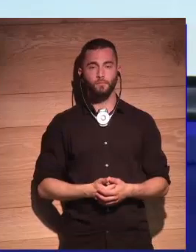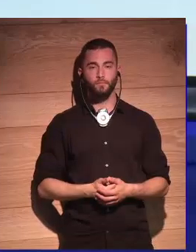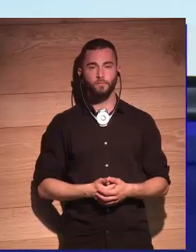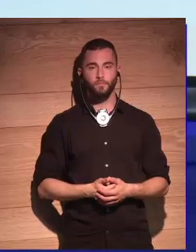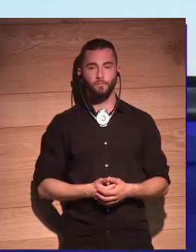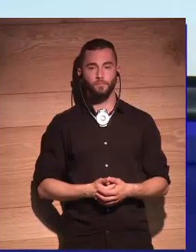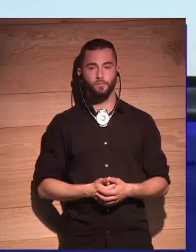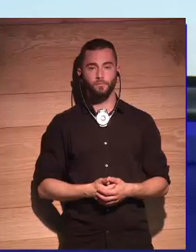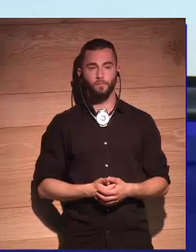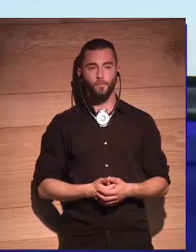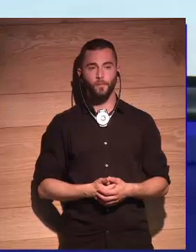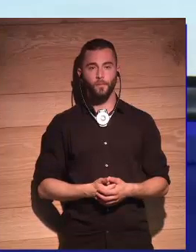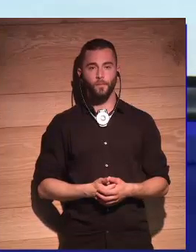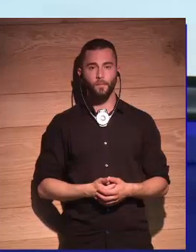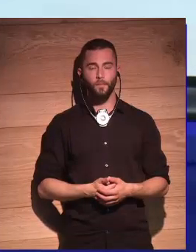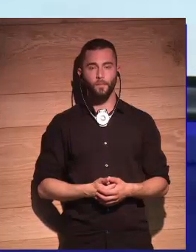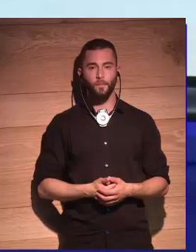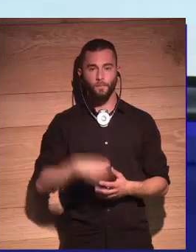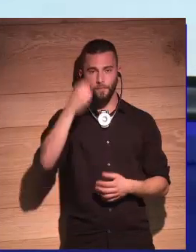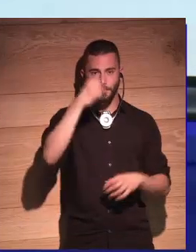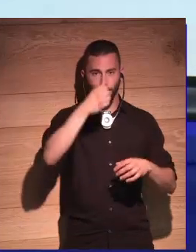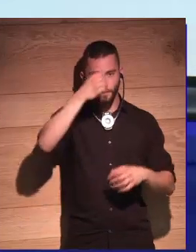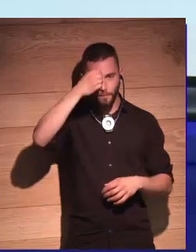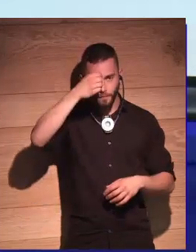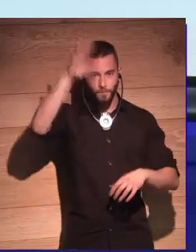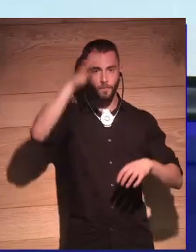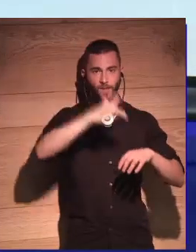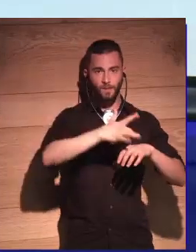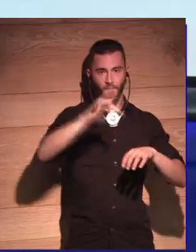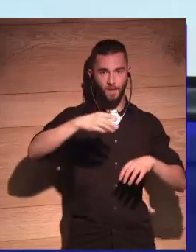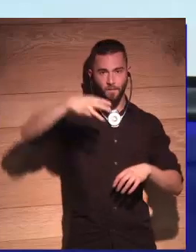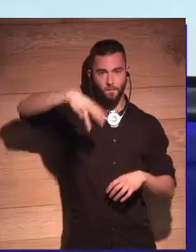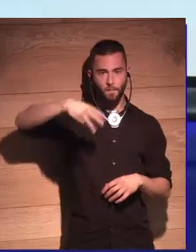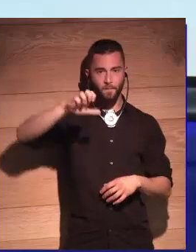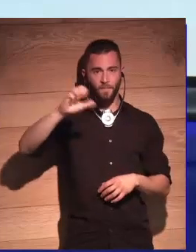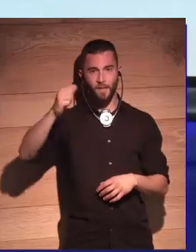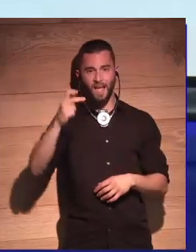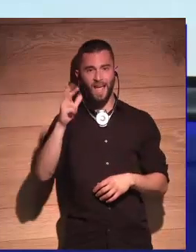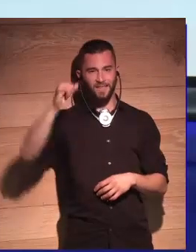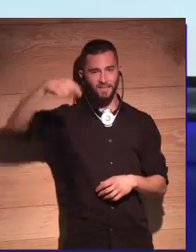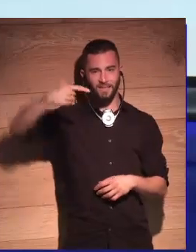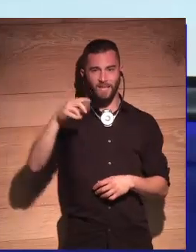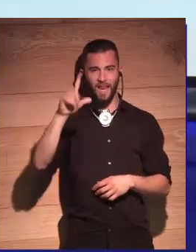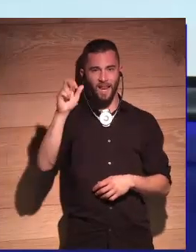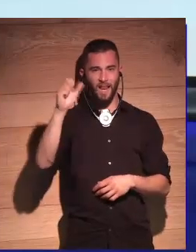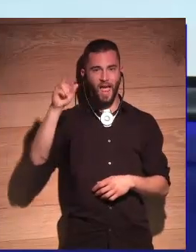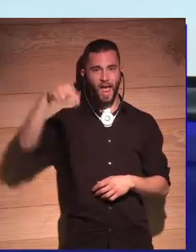AI and machine learning. We're not even doing machine learning on this stuff. We're doing very